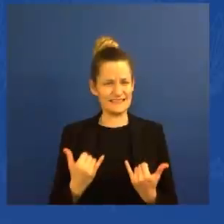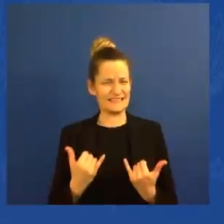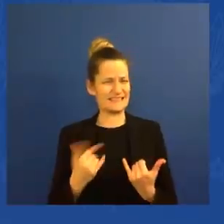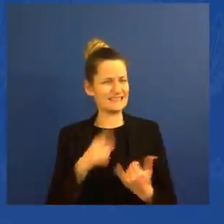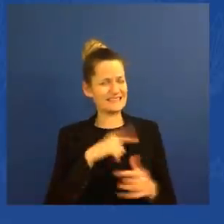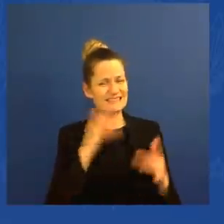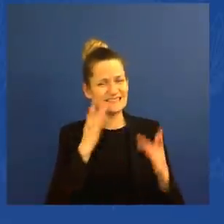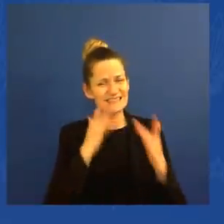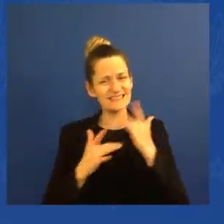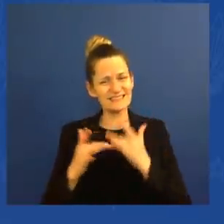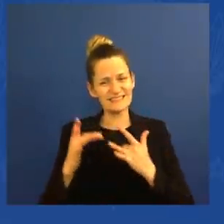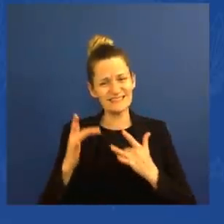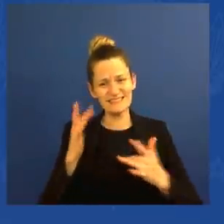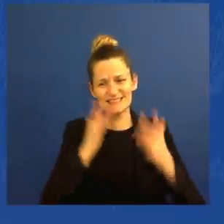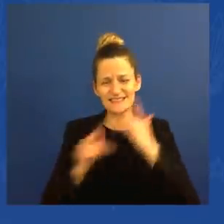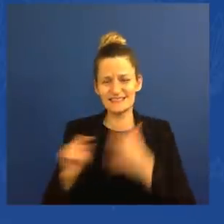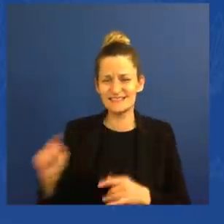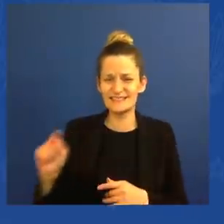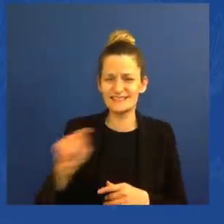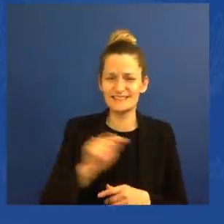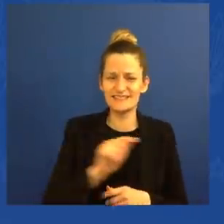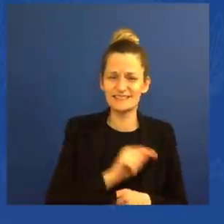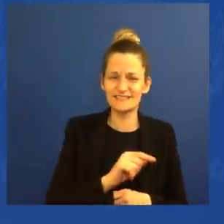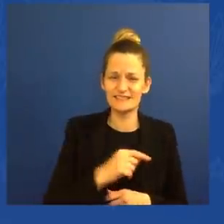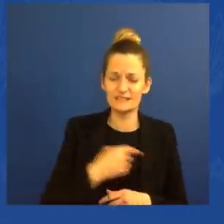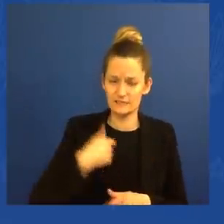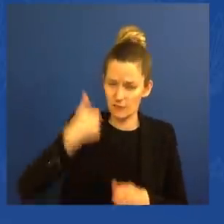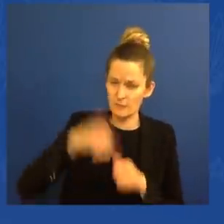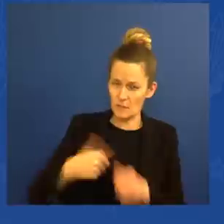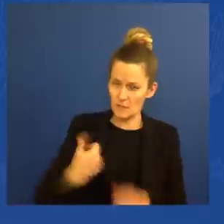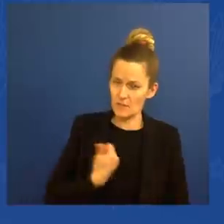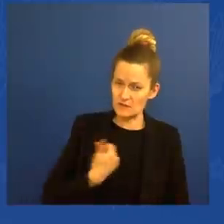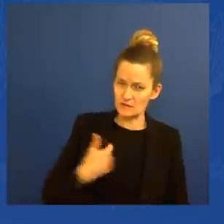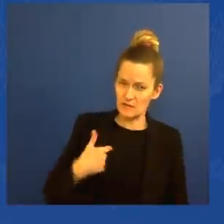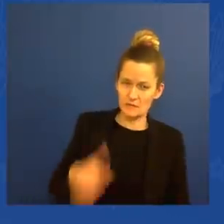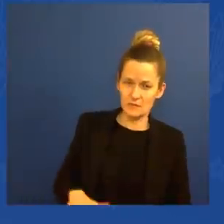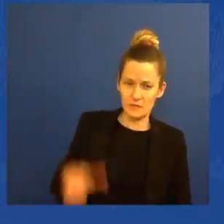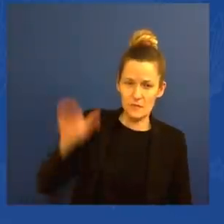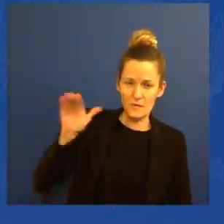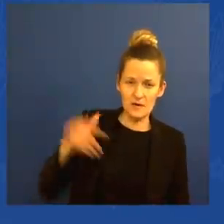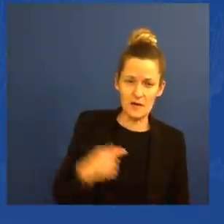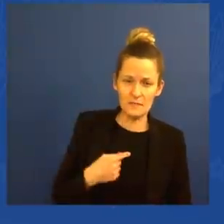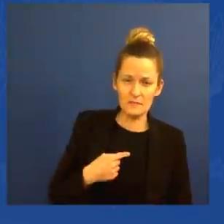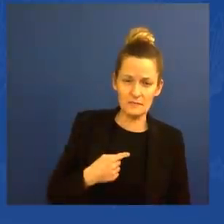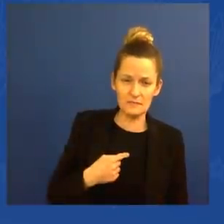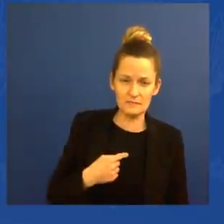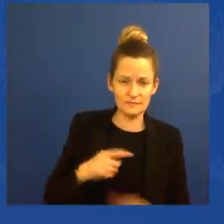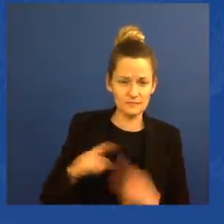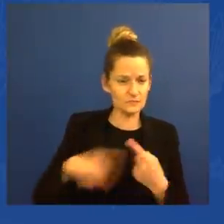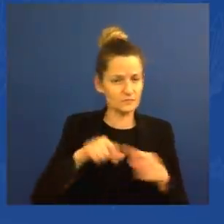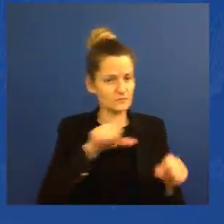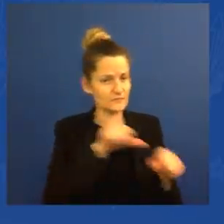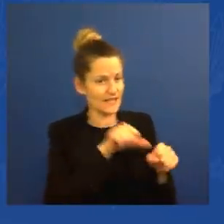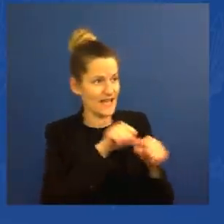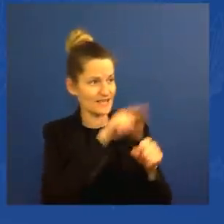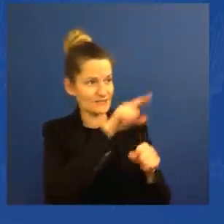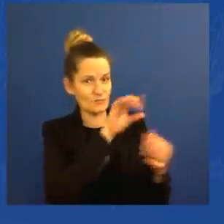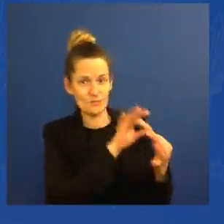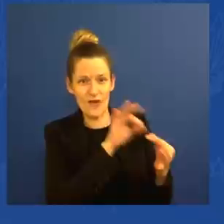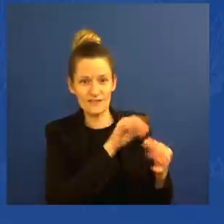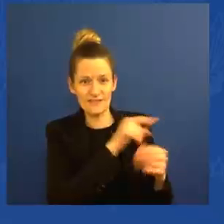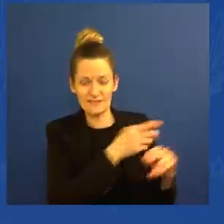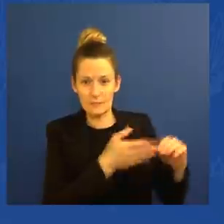pump, gas station, we talked about it at the kitchen table. But let's be absolutely clear about why prices are high